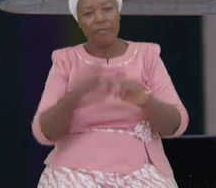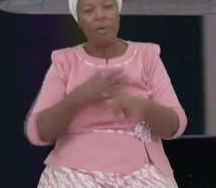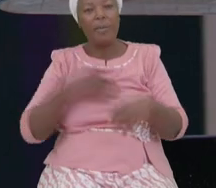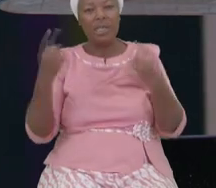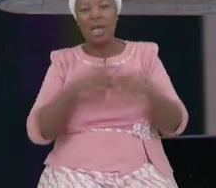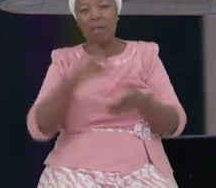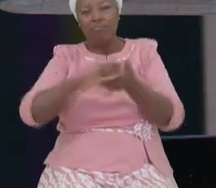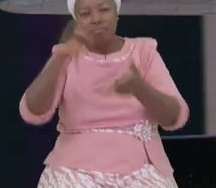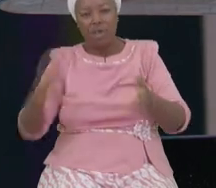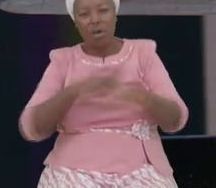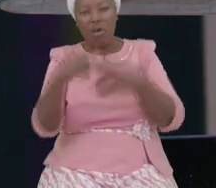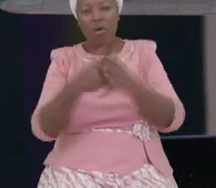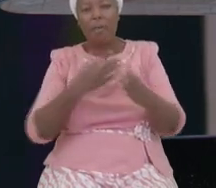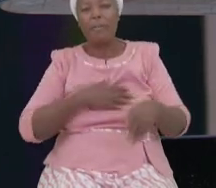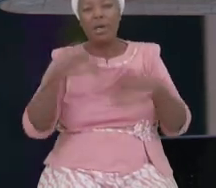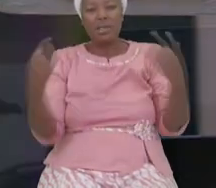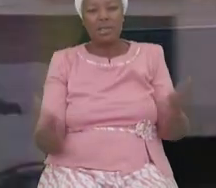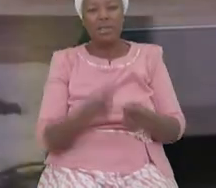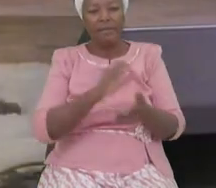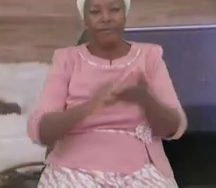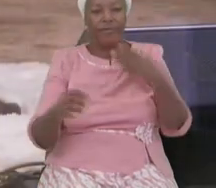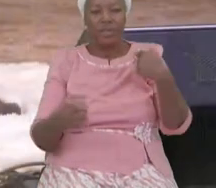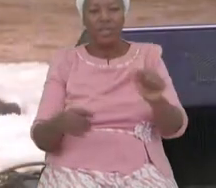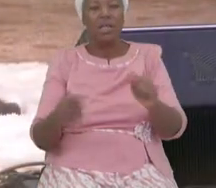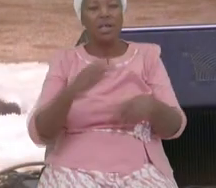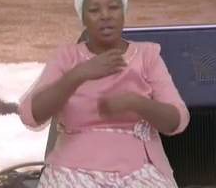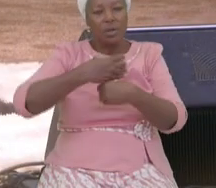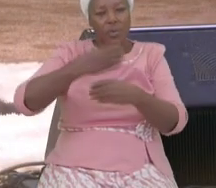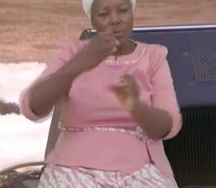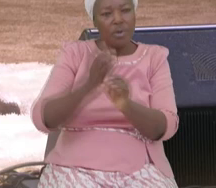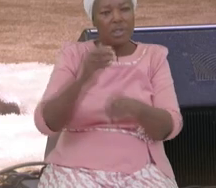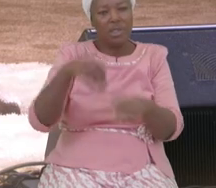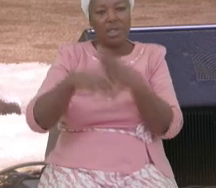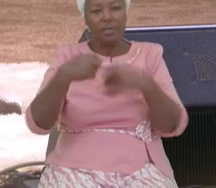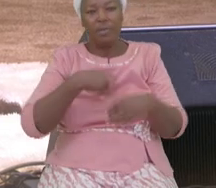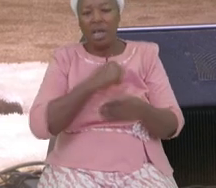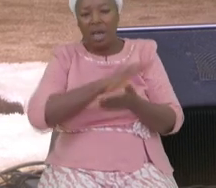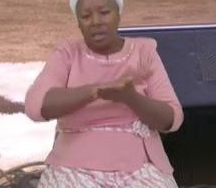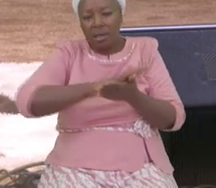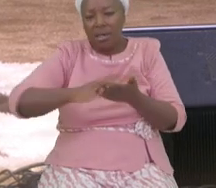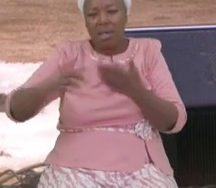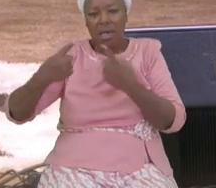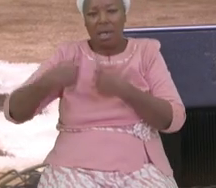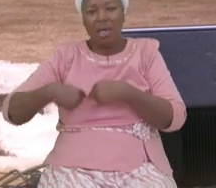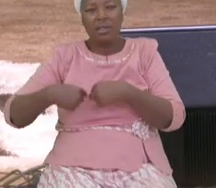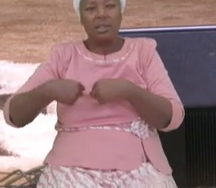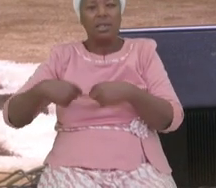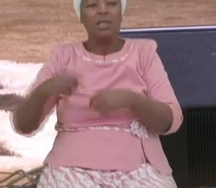all mine iniquities. Verse 10, create in me a clean heart. That's the